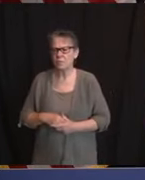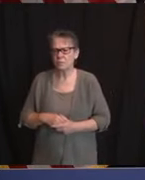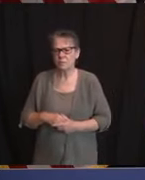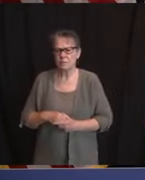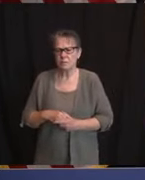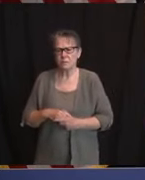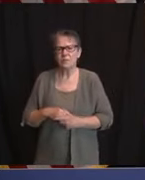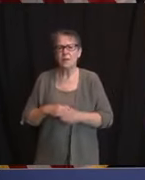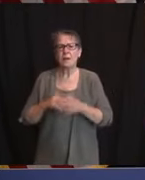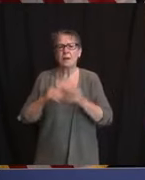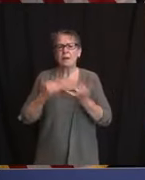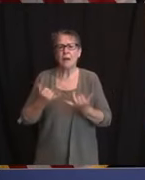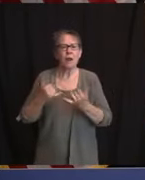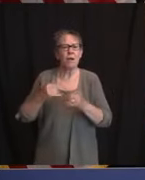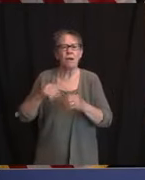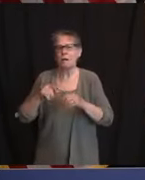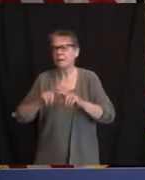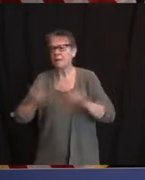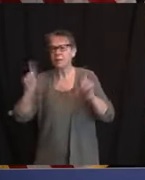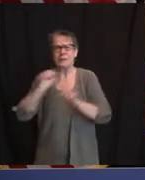Senator Menendez